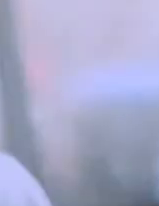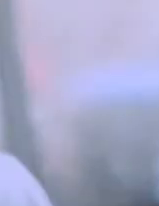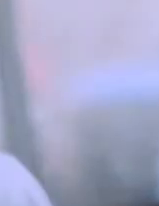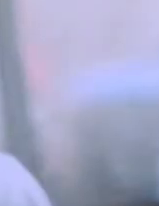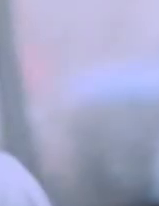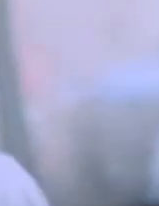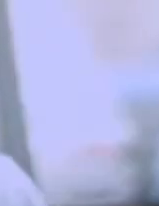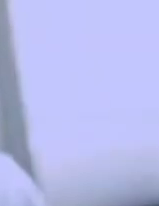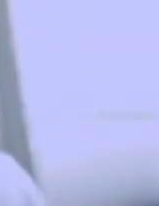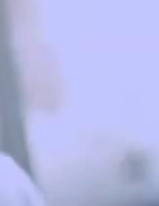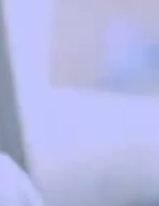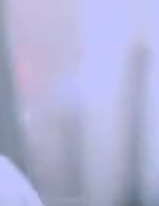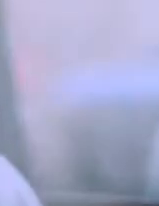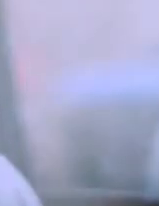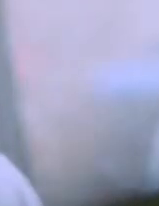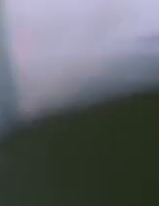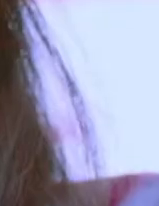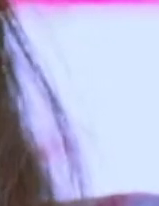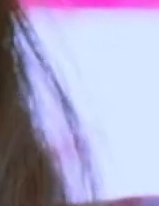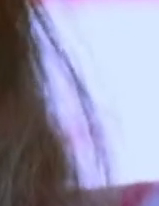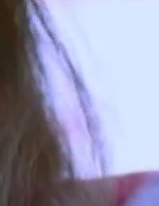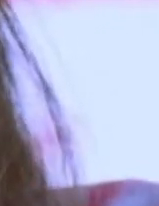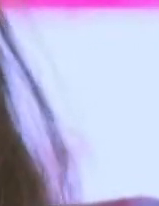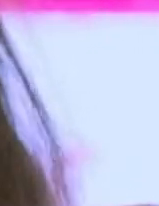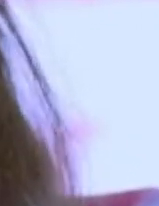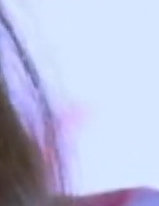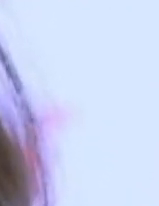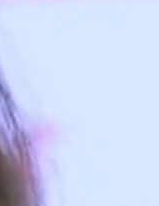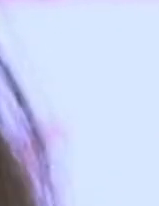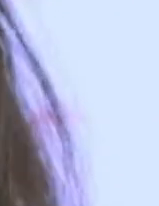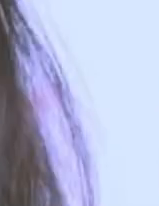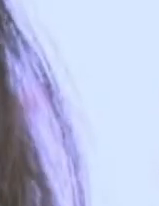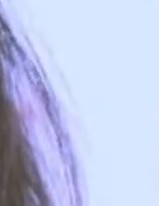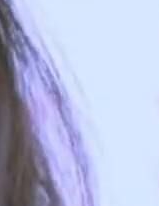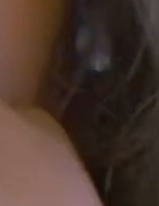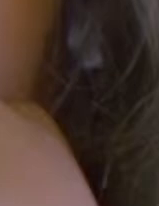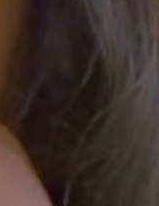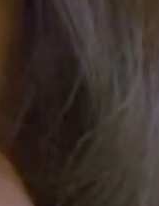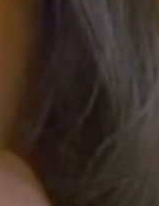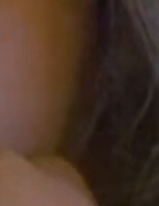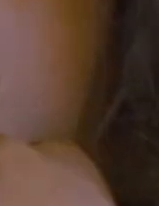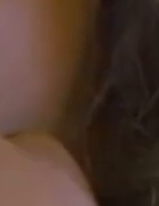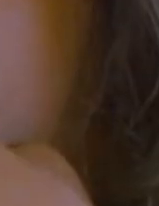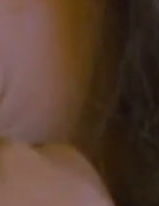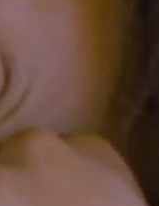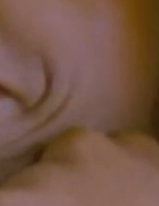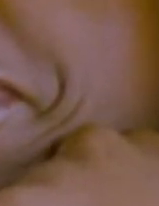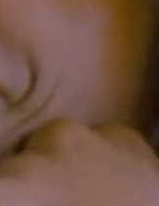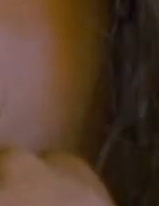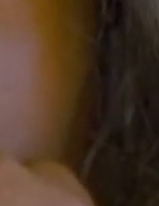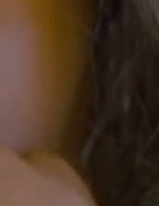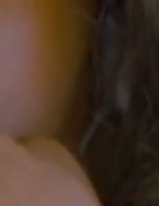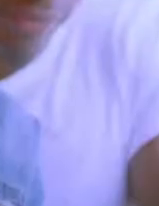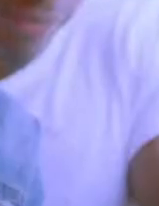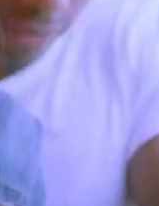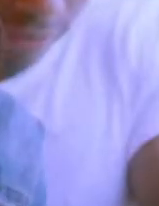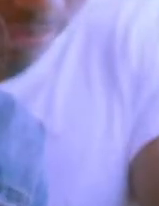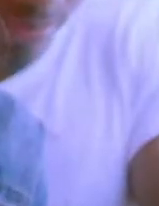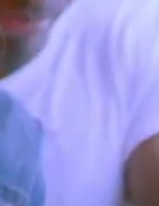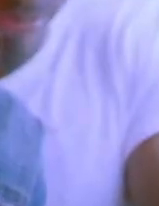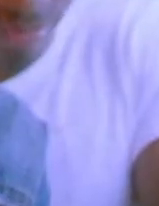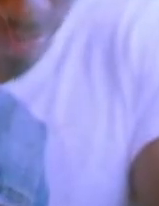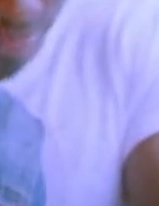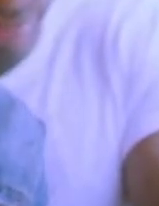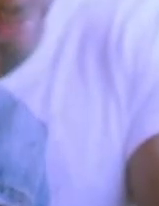He must be rich, tall, handsome, from a respectable family. He